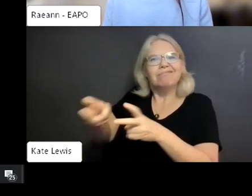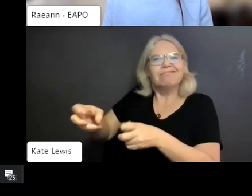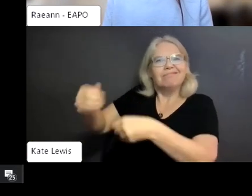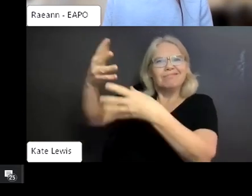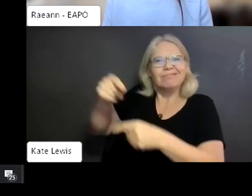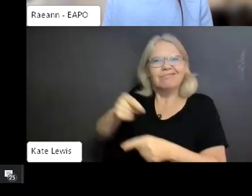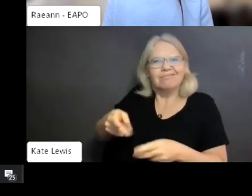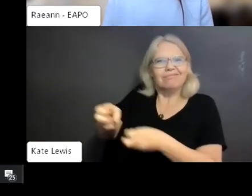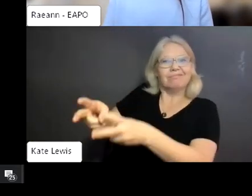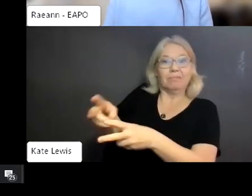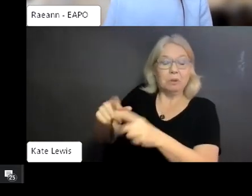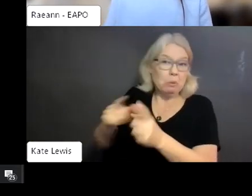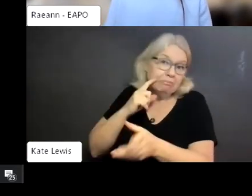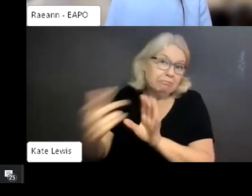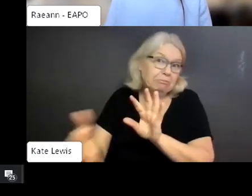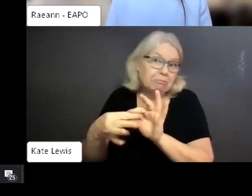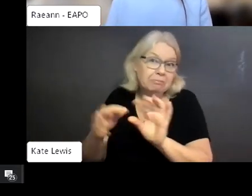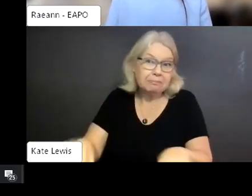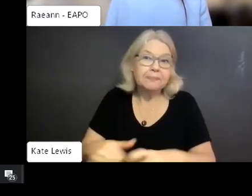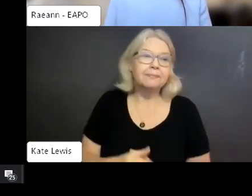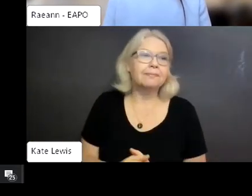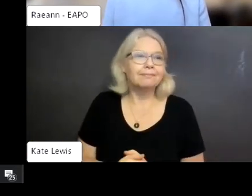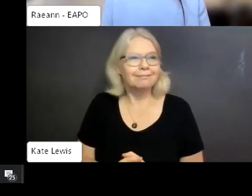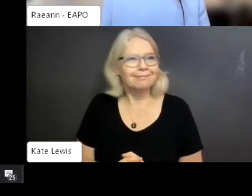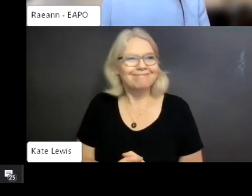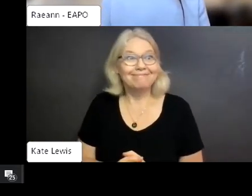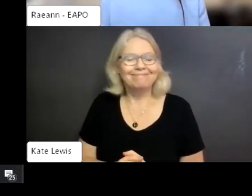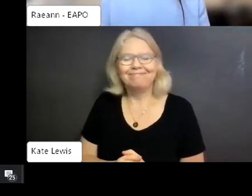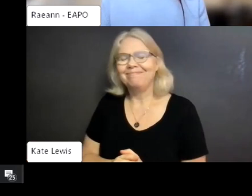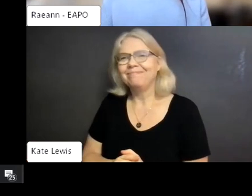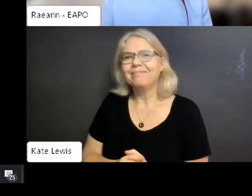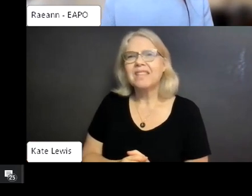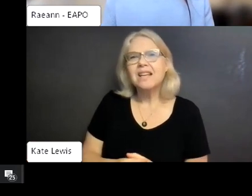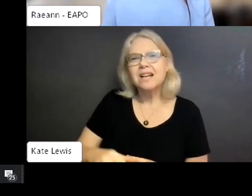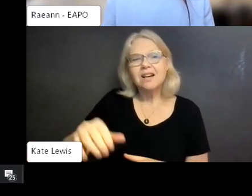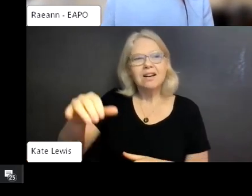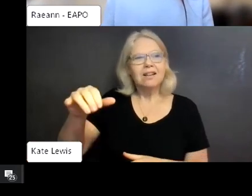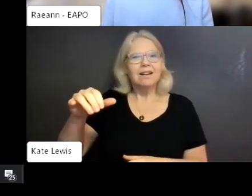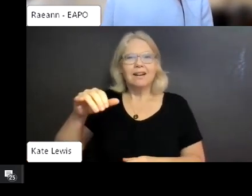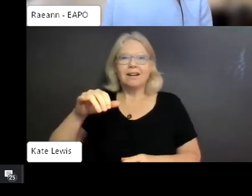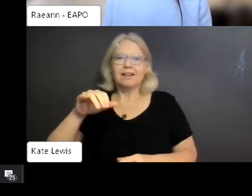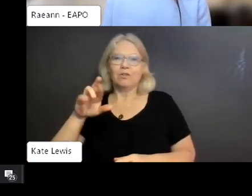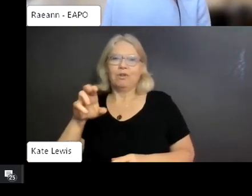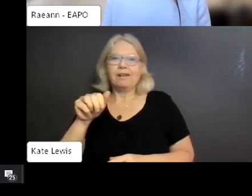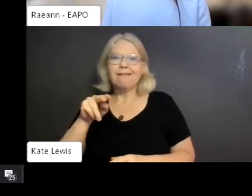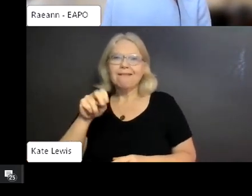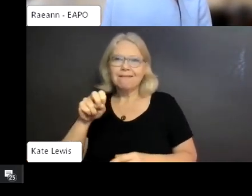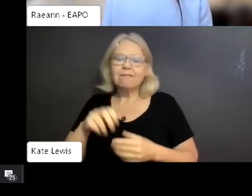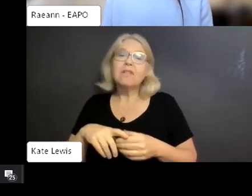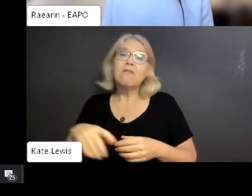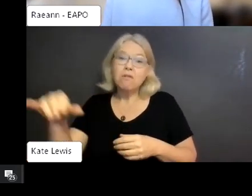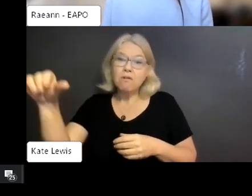that. Great. And I know our organization also collaborated with Egale, and we did a webinar on financial abuse